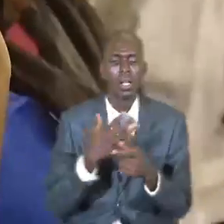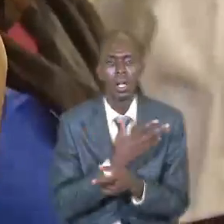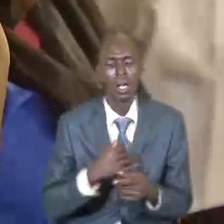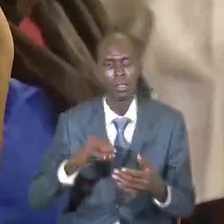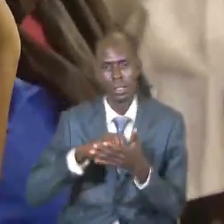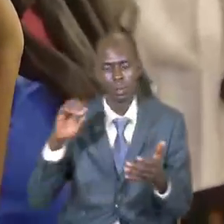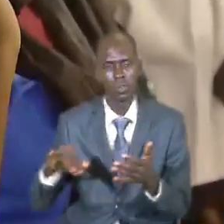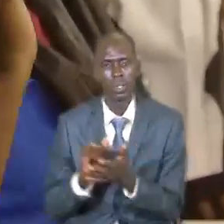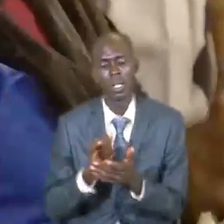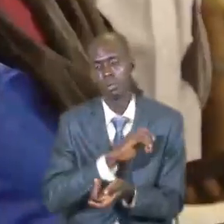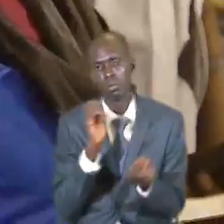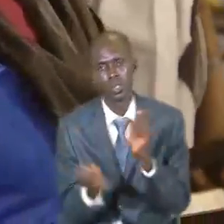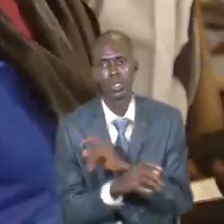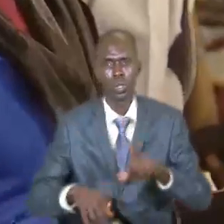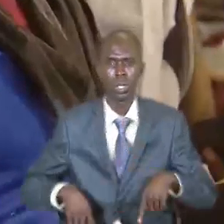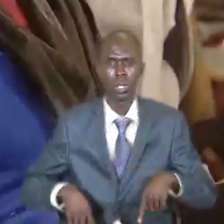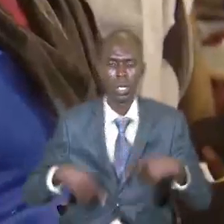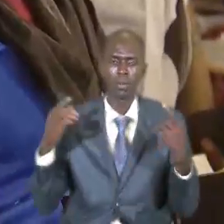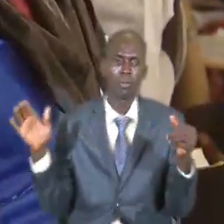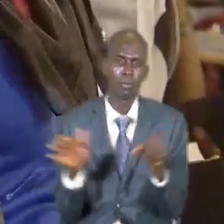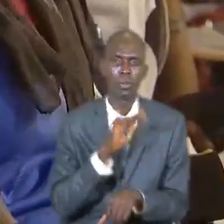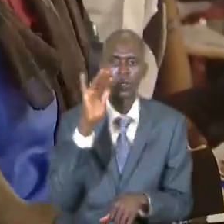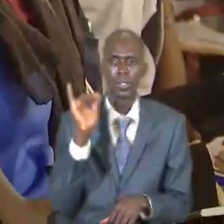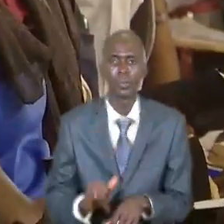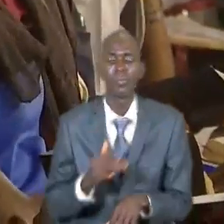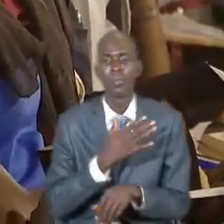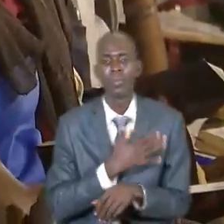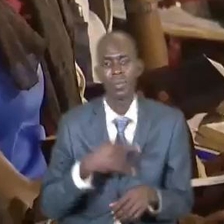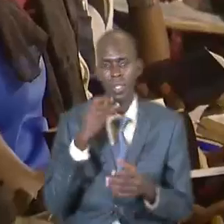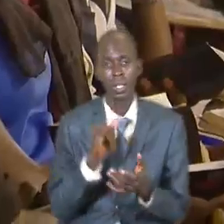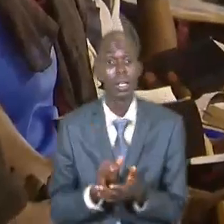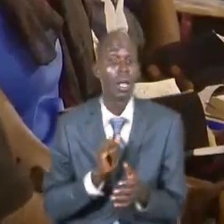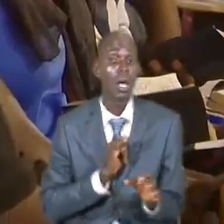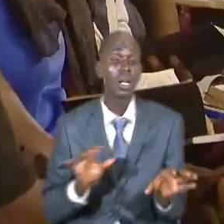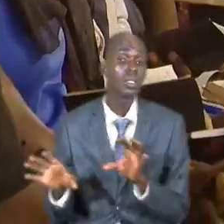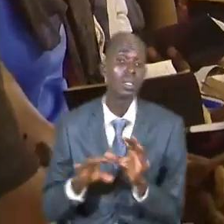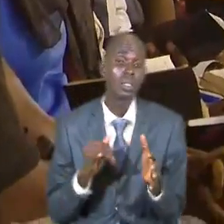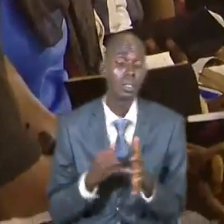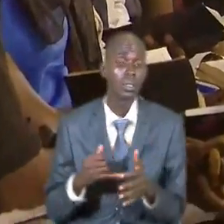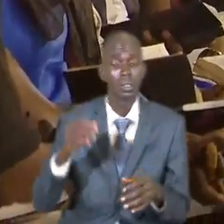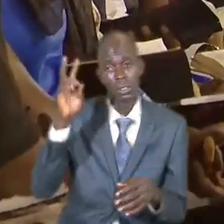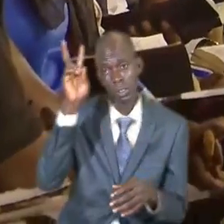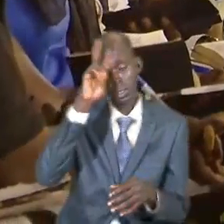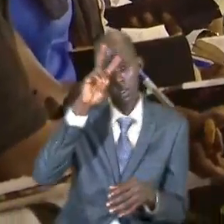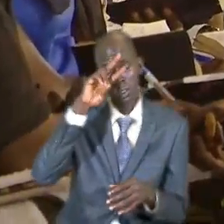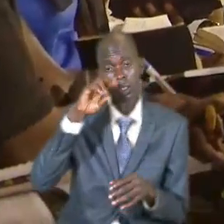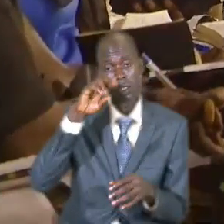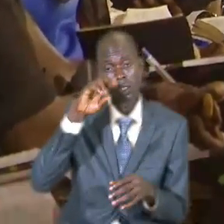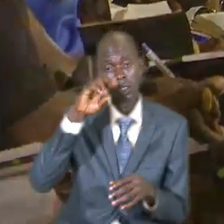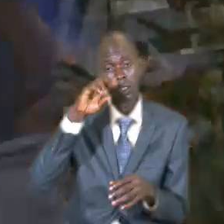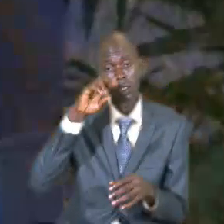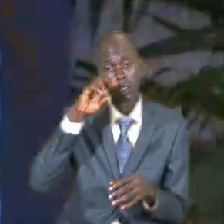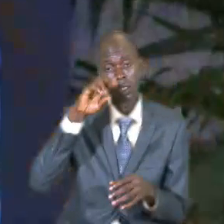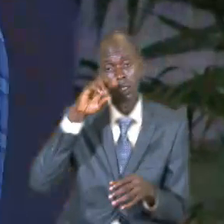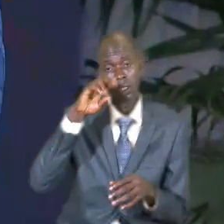then he said, I did it ignorantly in unbelief. That man, Saul of Tarsus, he thought he